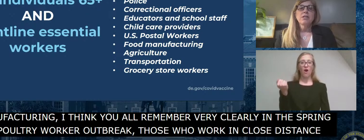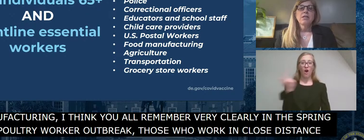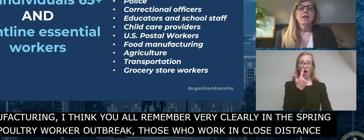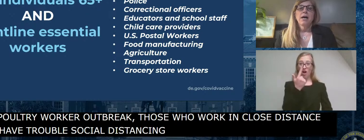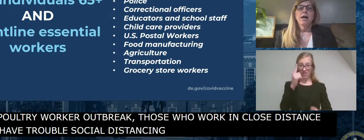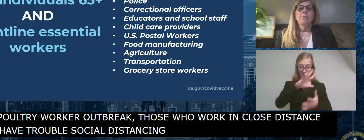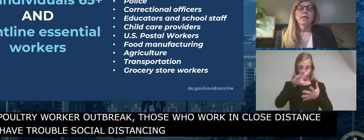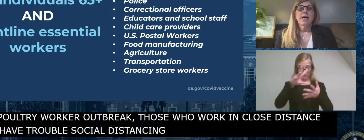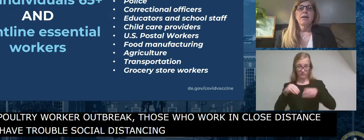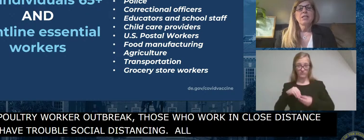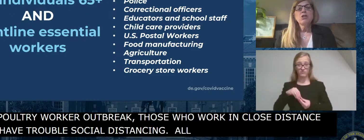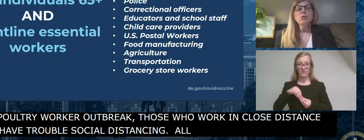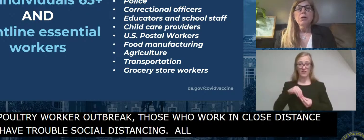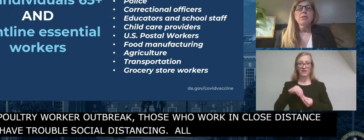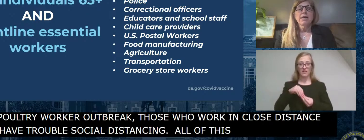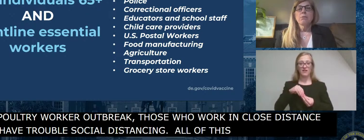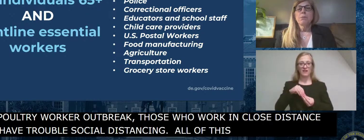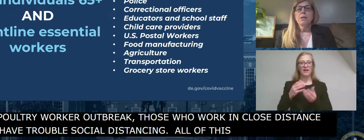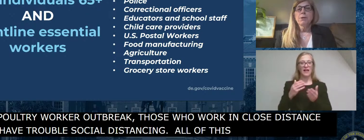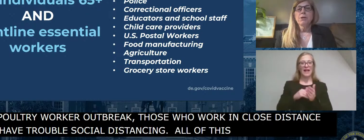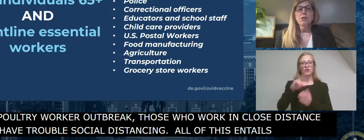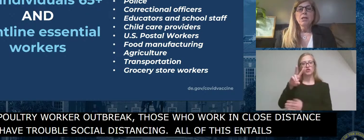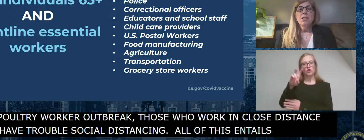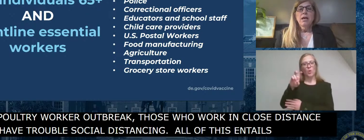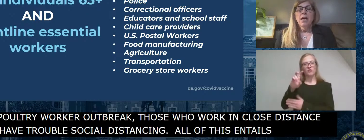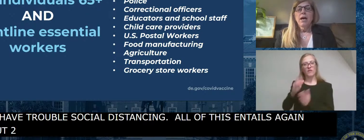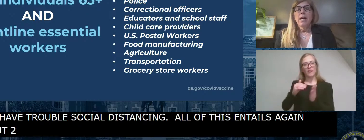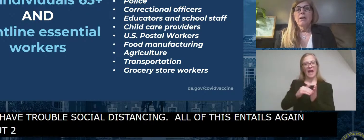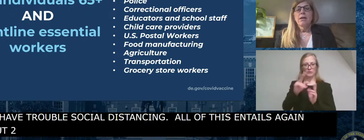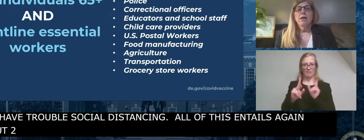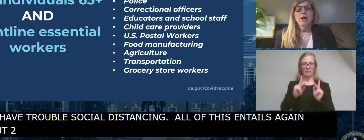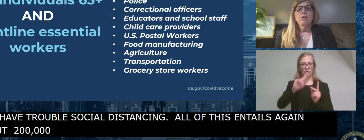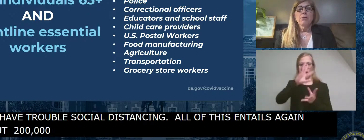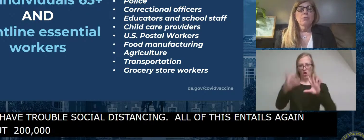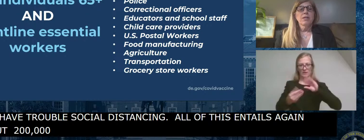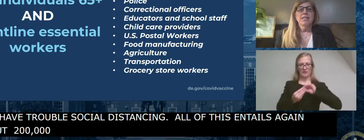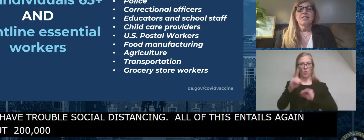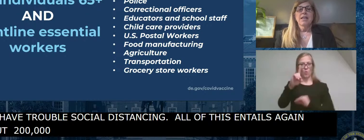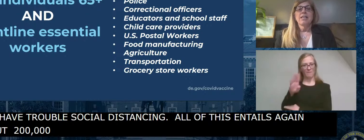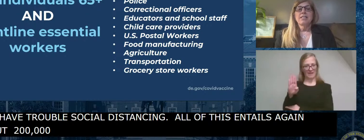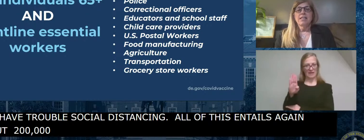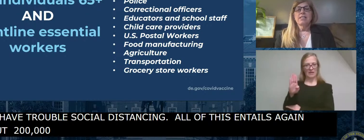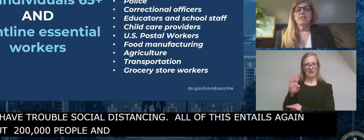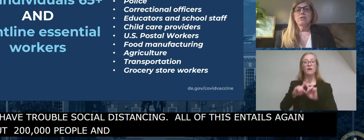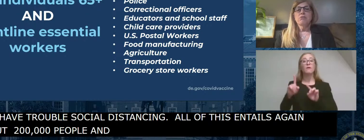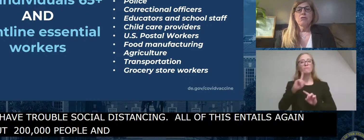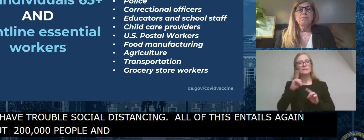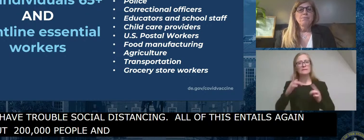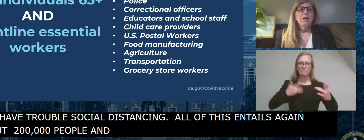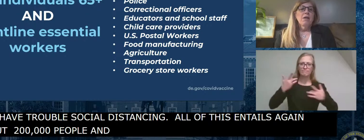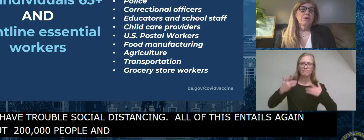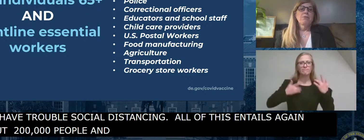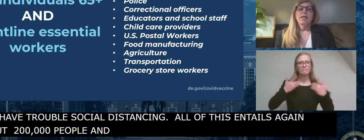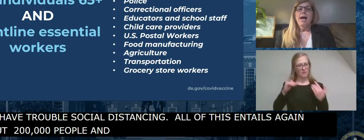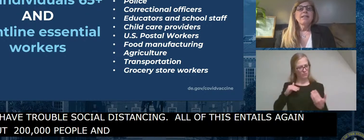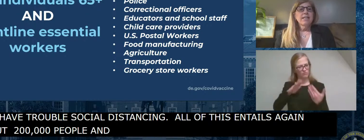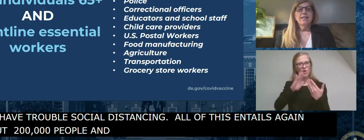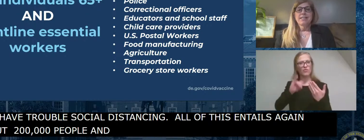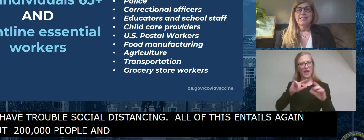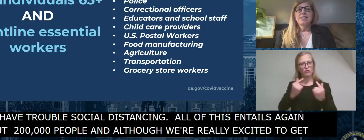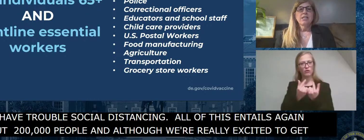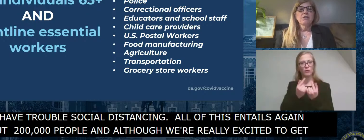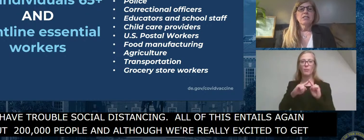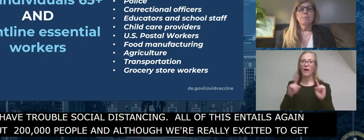entails, again, about 200,000 people. And although we're really excited to get to this group, the